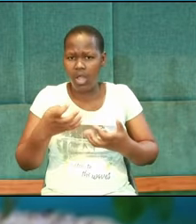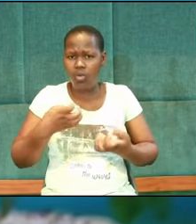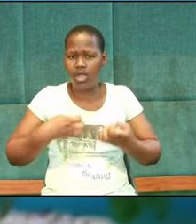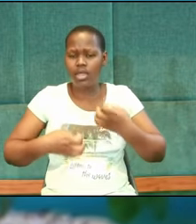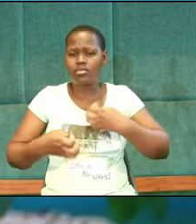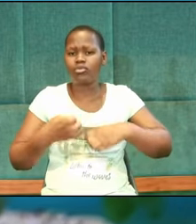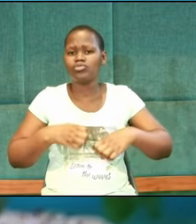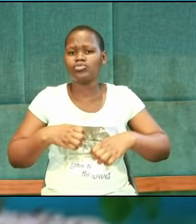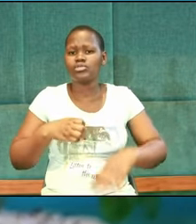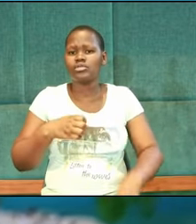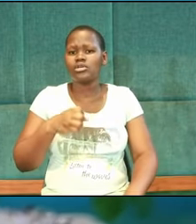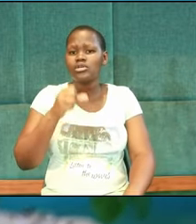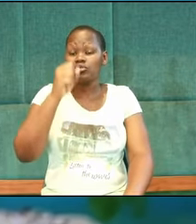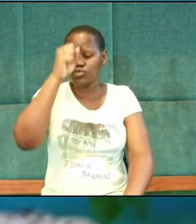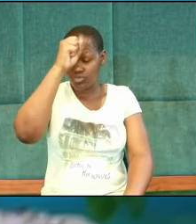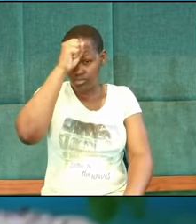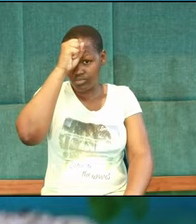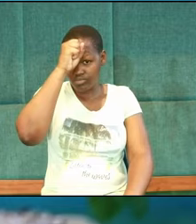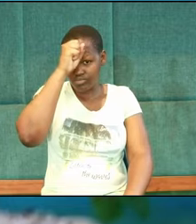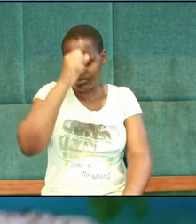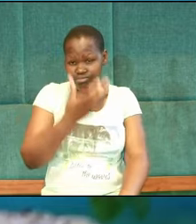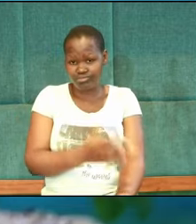You are foolish.